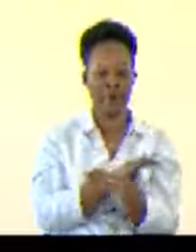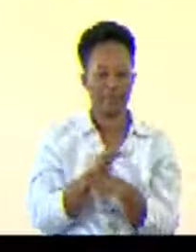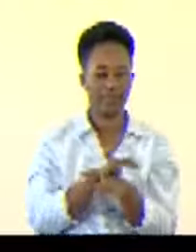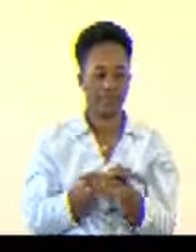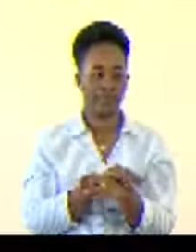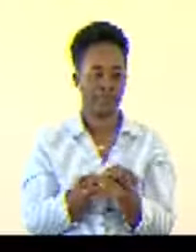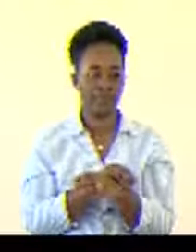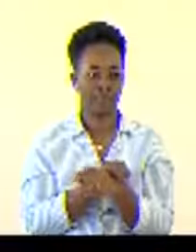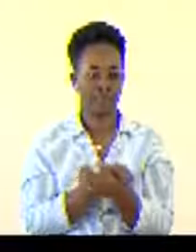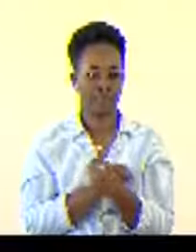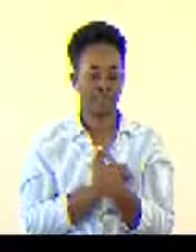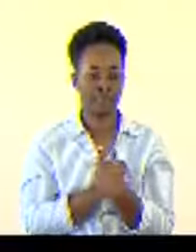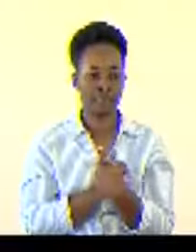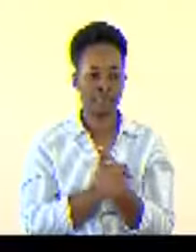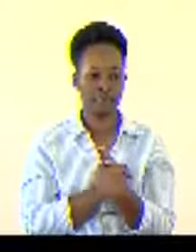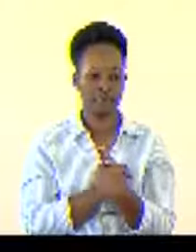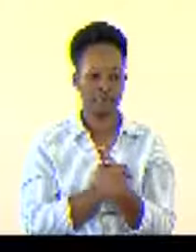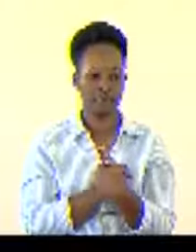This